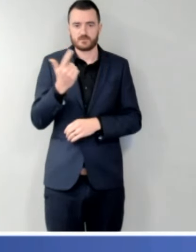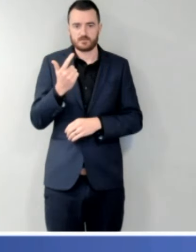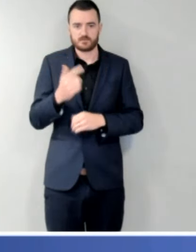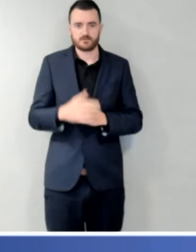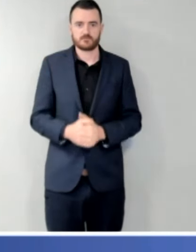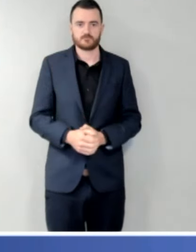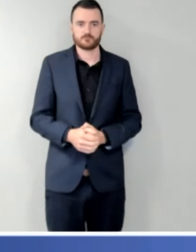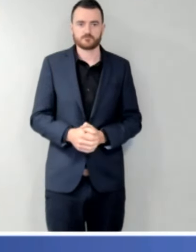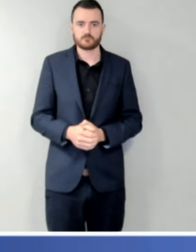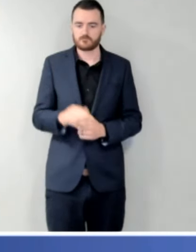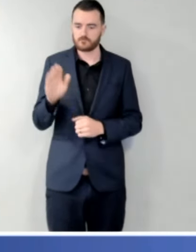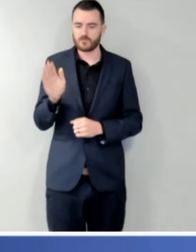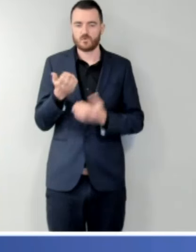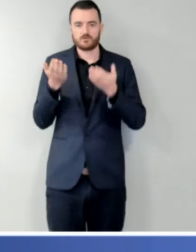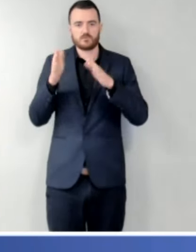None survived.